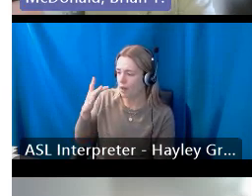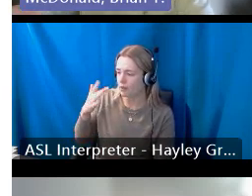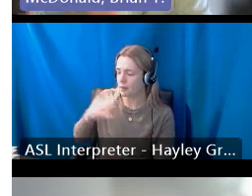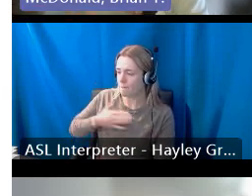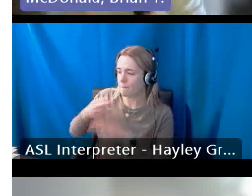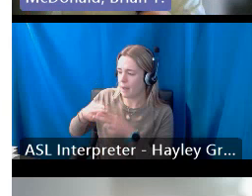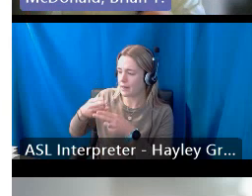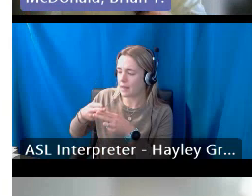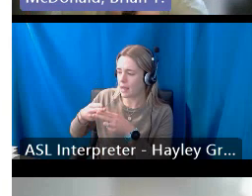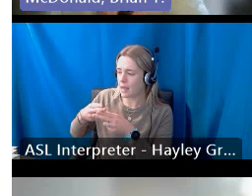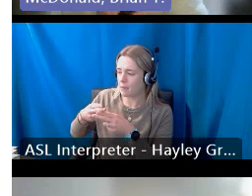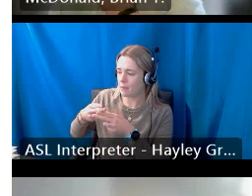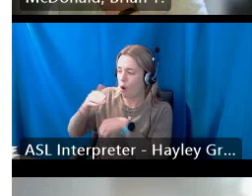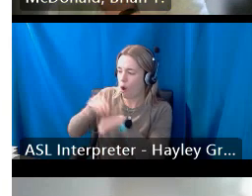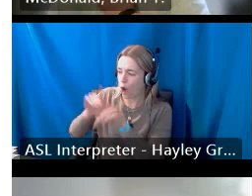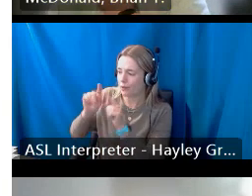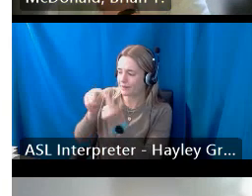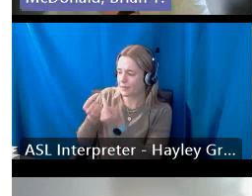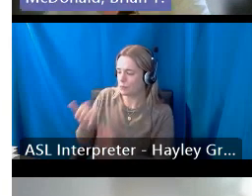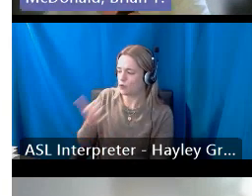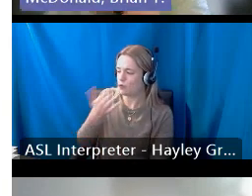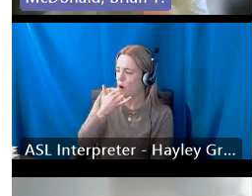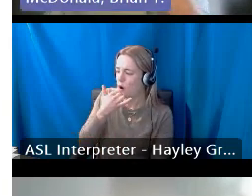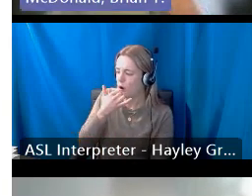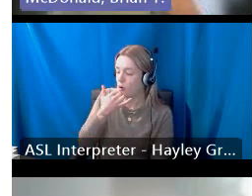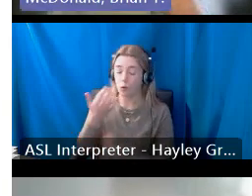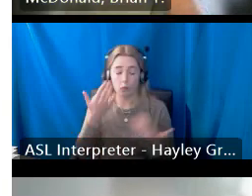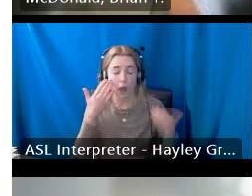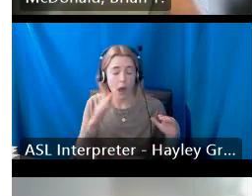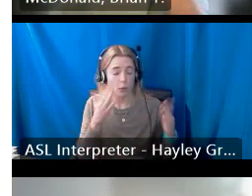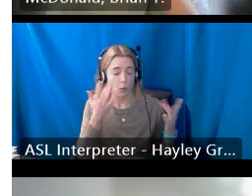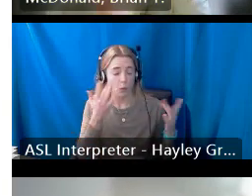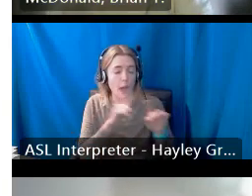Okay. That's happened. I don't know how that happened. Okay, thank you for that.